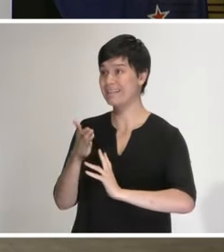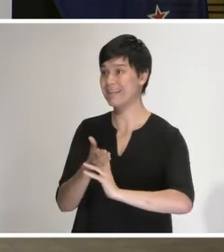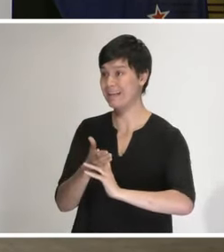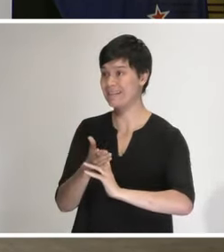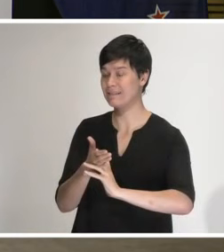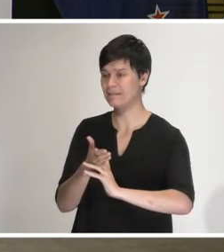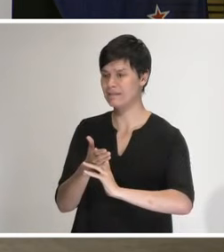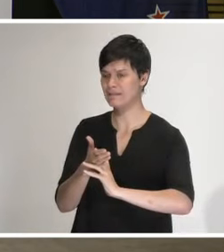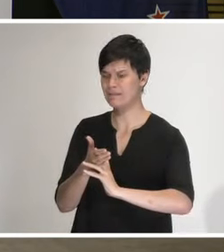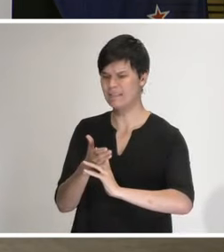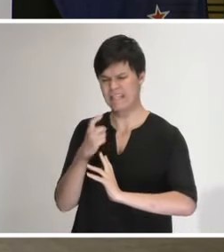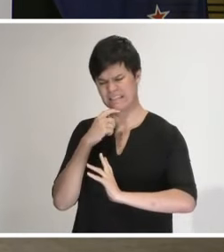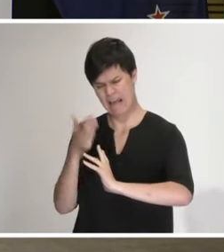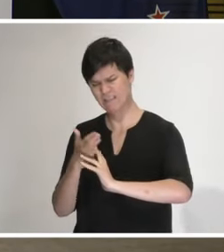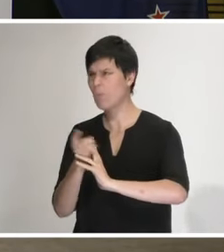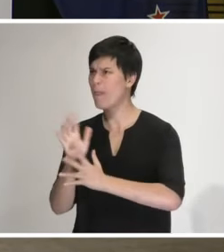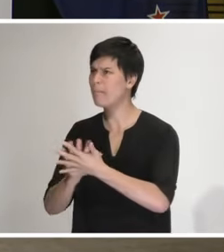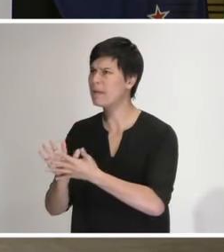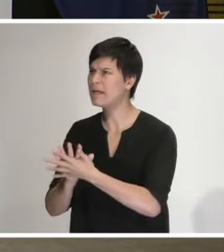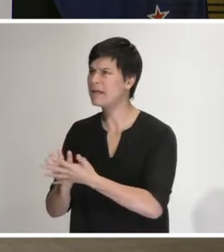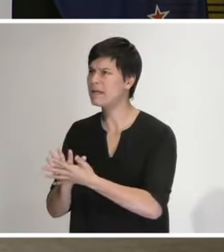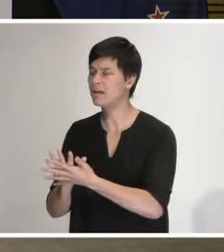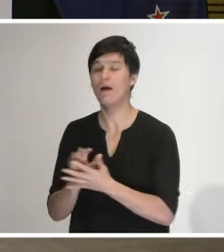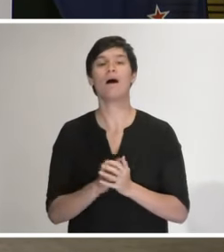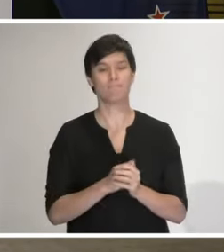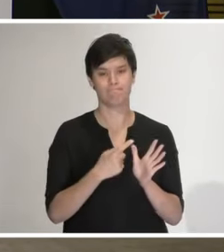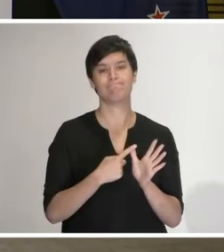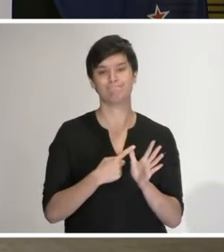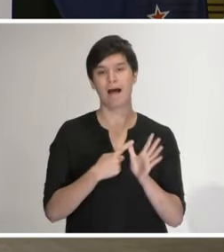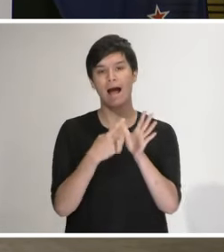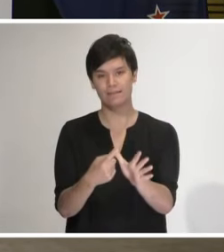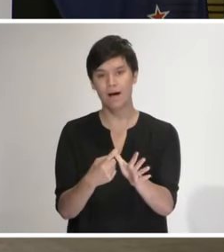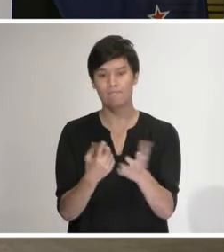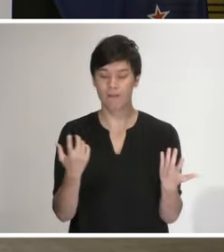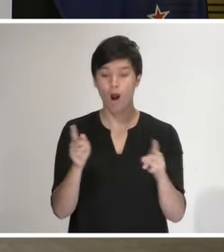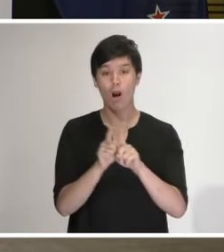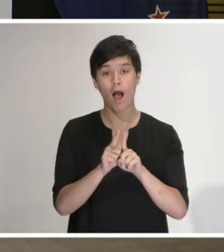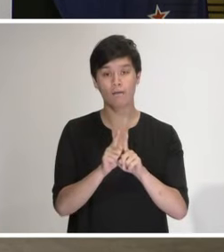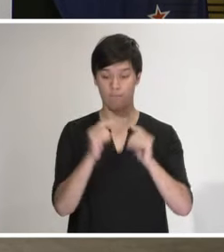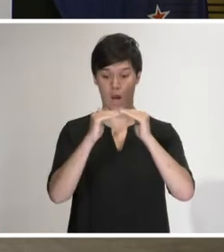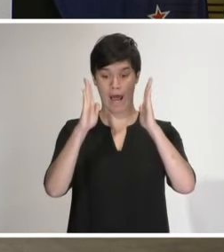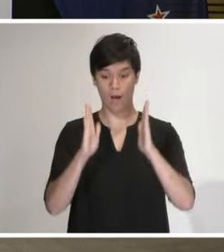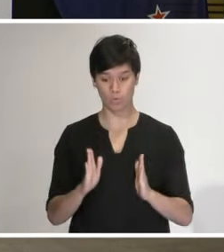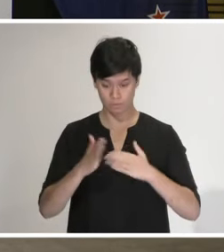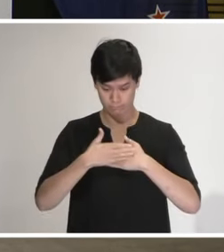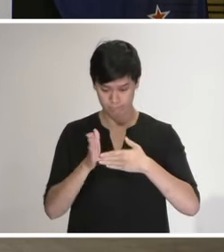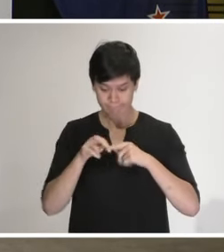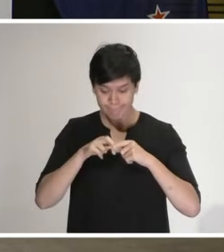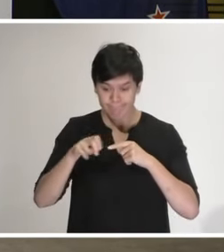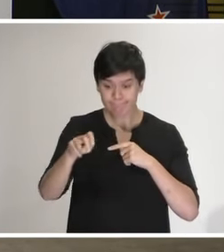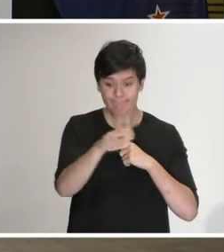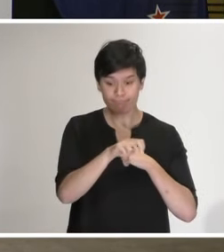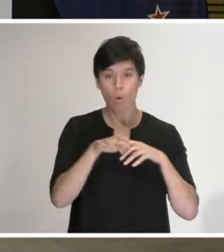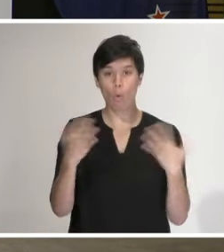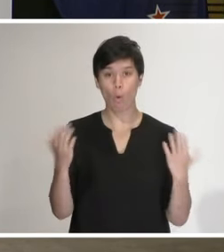distance? Well, I think, again, we've rehearsed this week. It may be walking out your front door or cycling from your front door, but we have also said if you